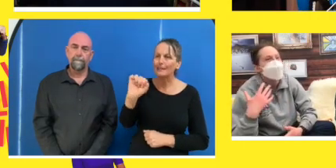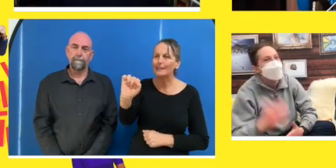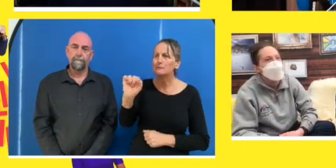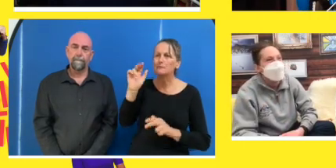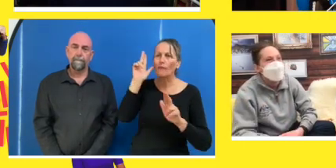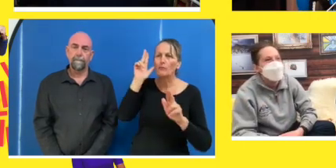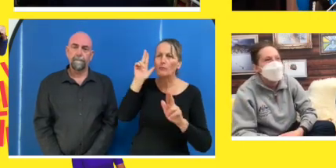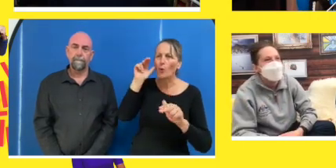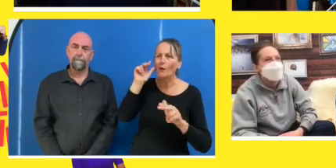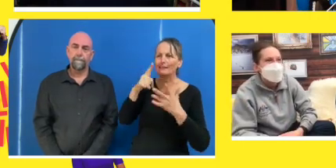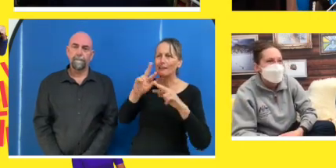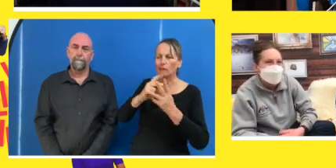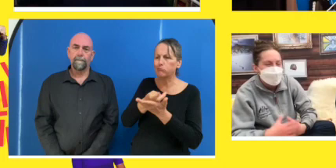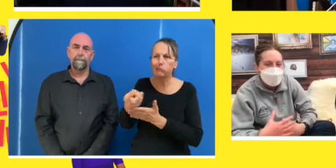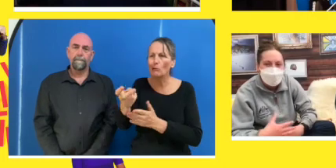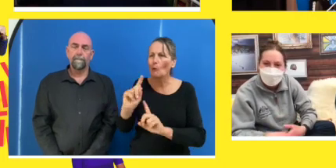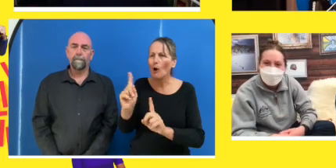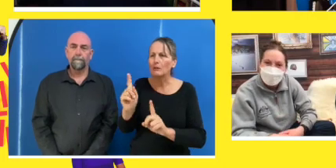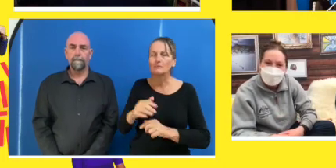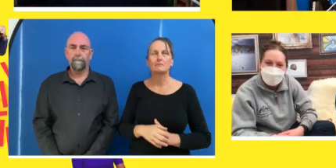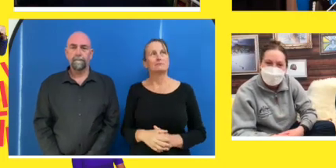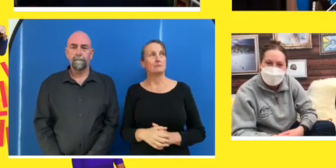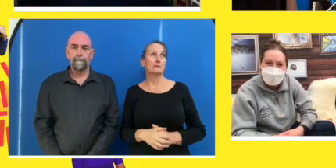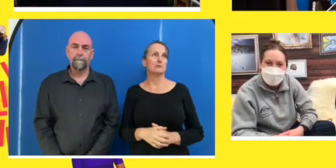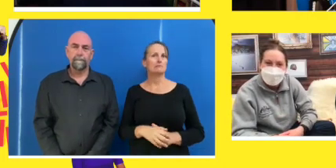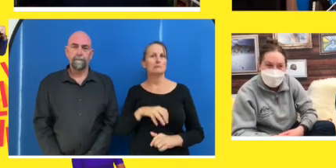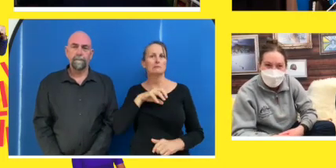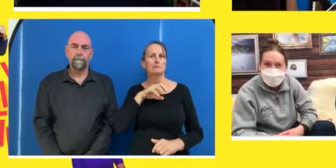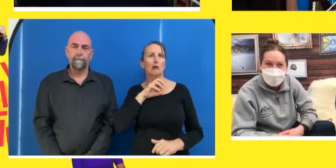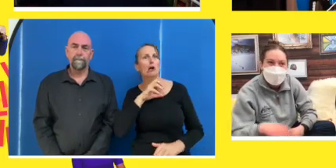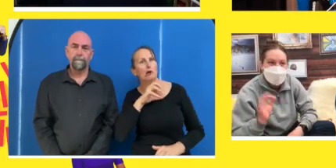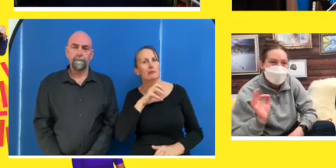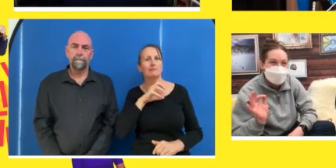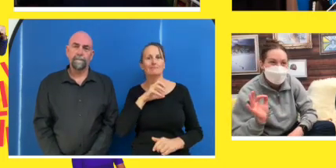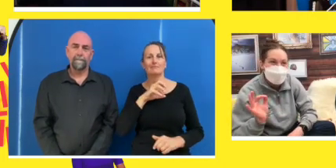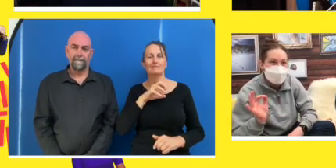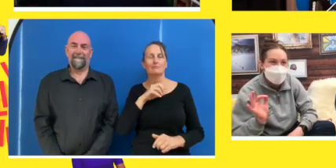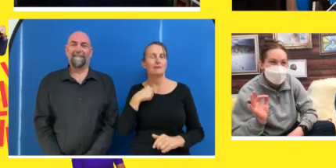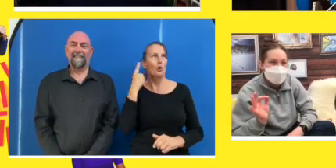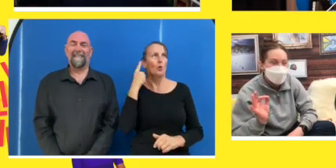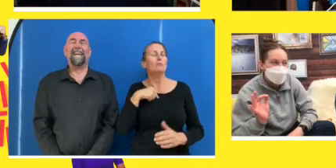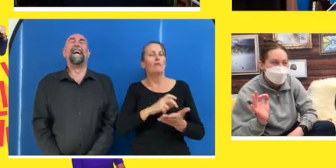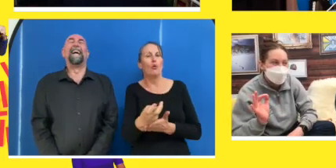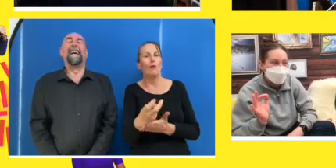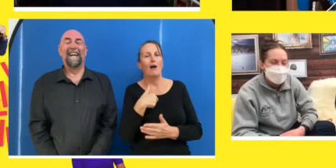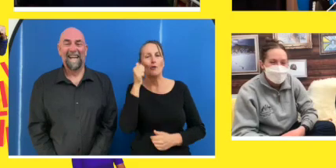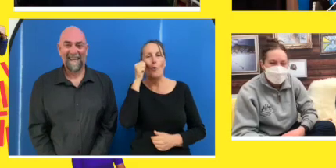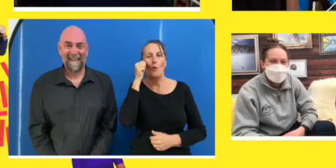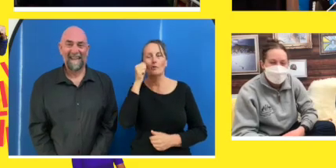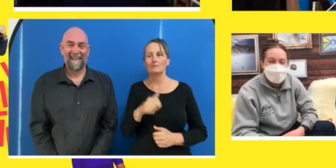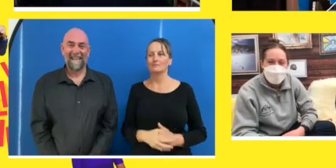I don't know, you like know each other's voice and tones so well. Like I know he makes this really distinct sound when he falls